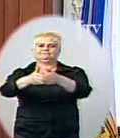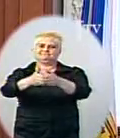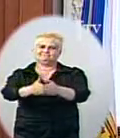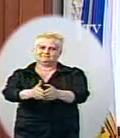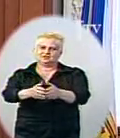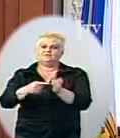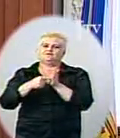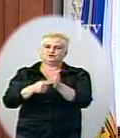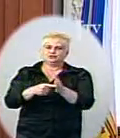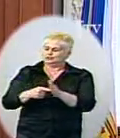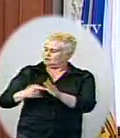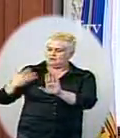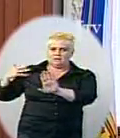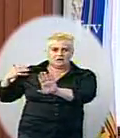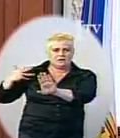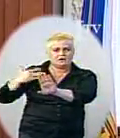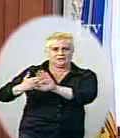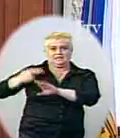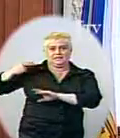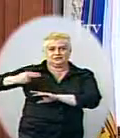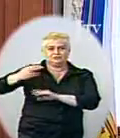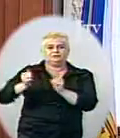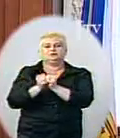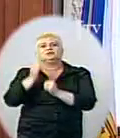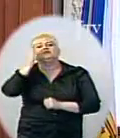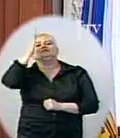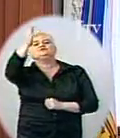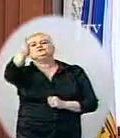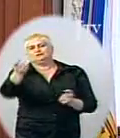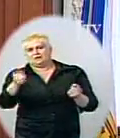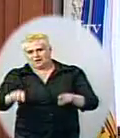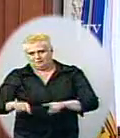seafaring past with an exciting future.